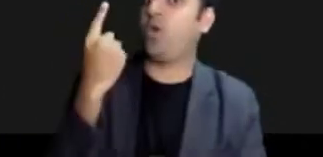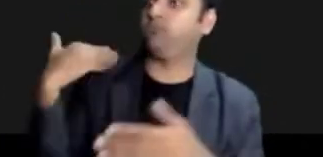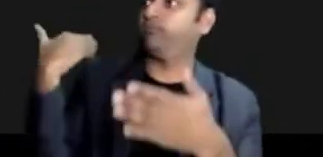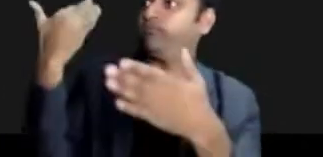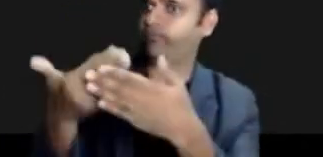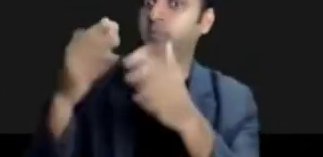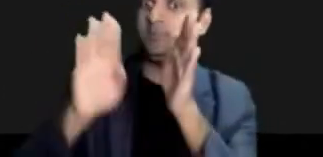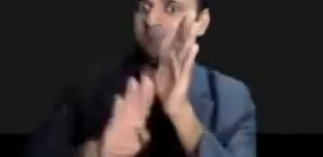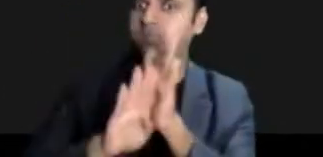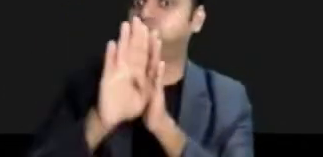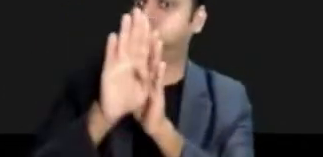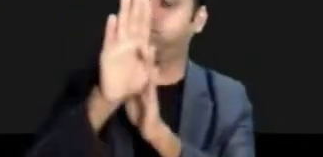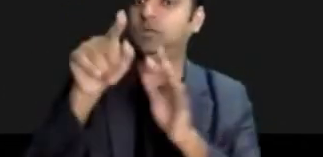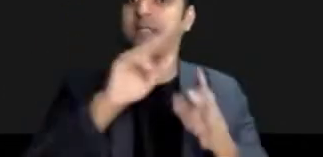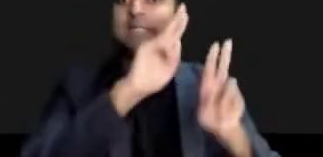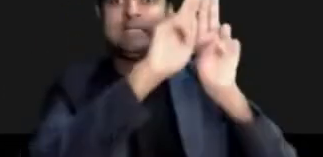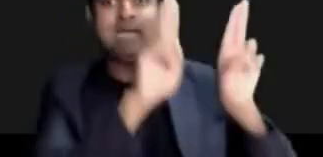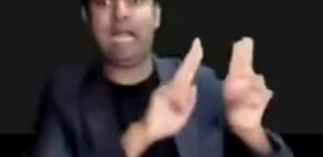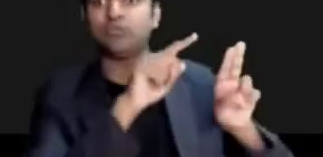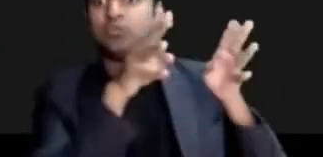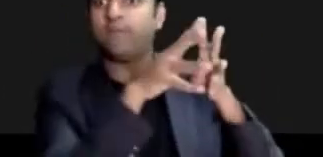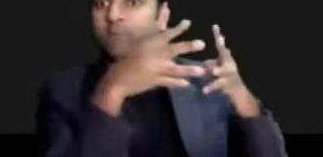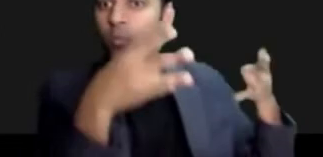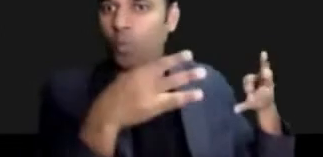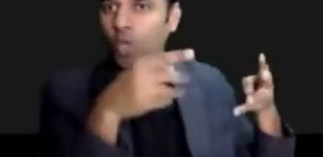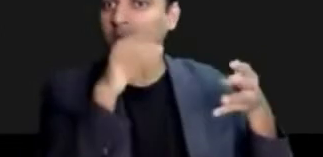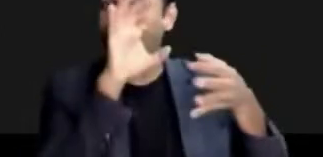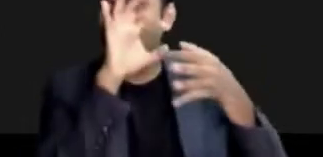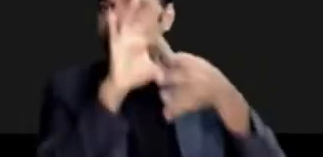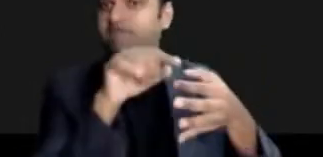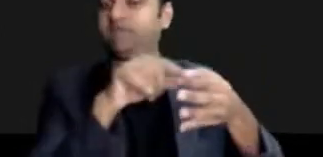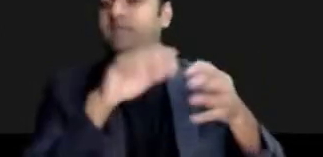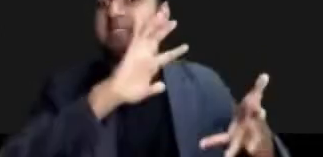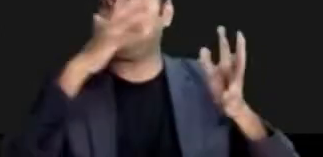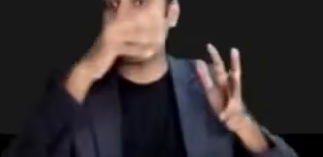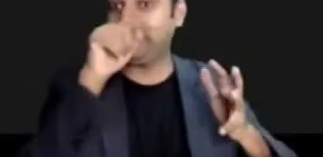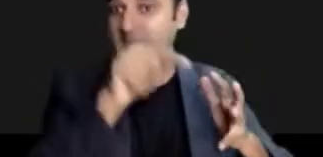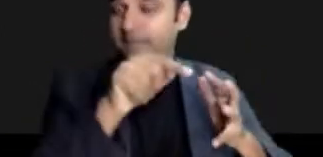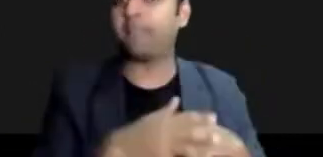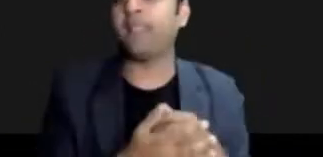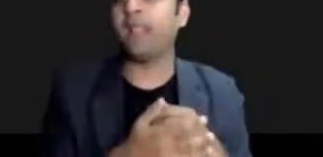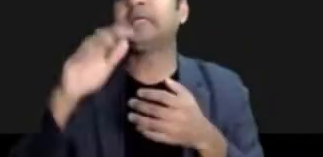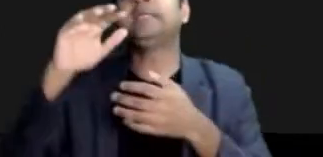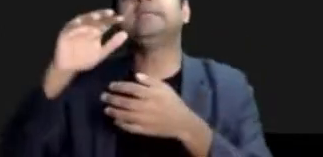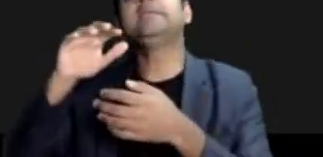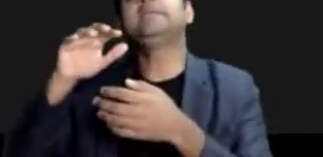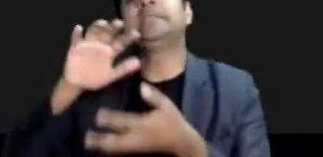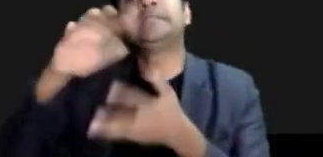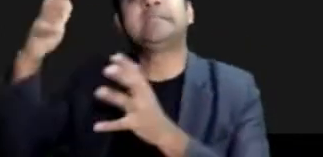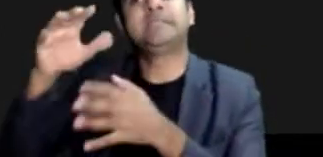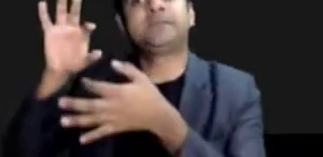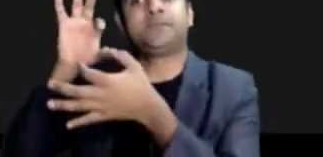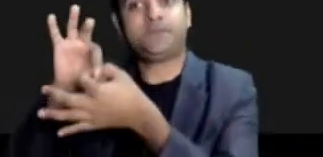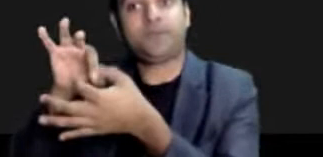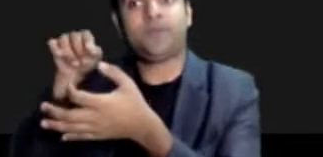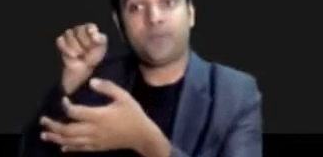climate change and humanitarian action, I always use Sendai framework as an example of disability inclusion. So we